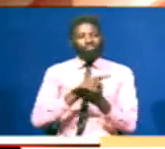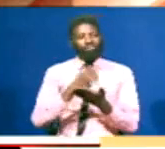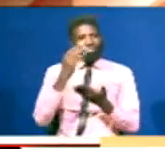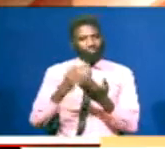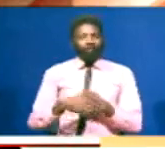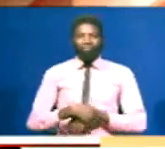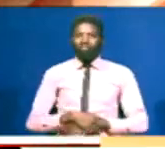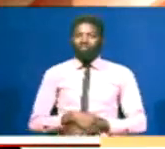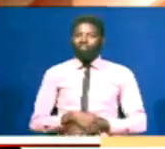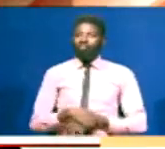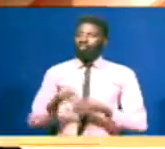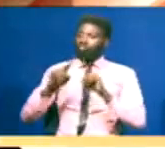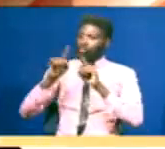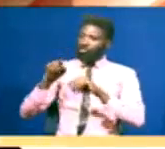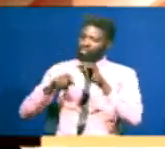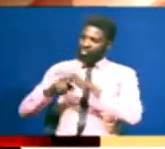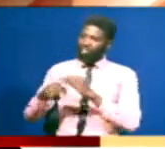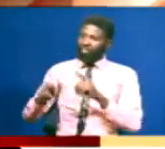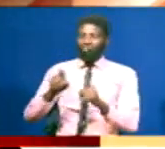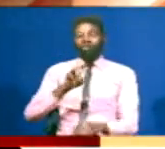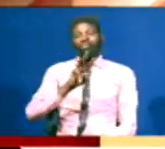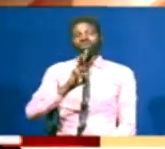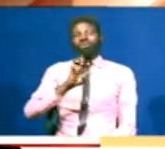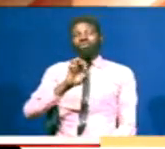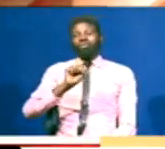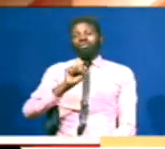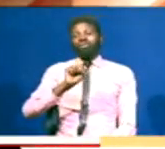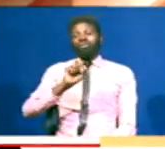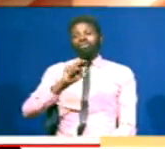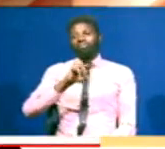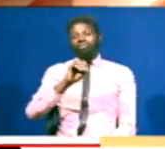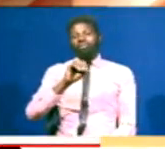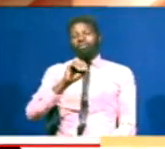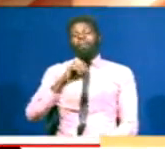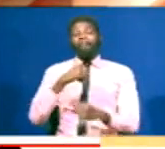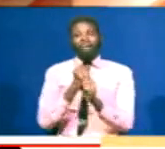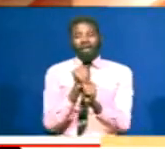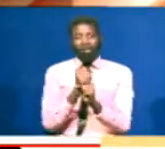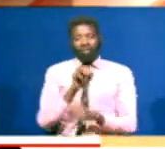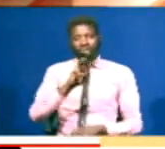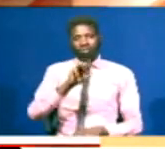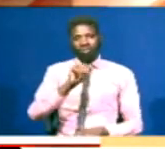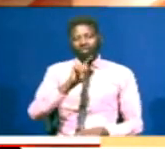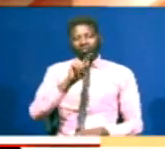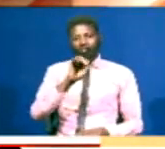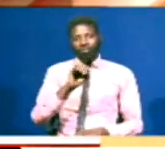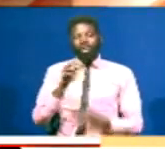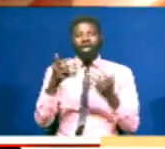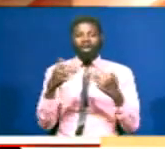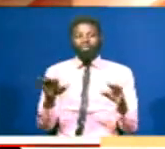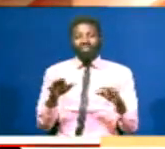An own goal by Kelvin Wesonga in the first half sentenced Wazito to their third straight loss, while stretching AFC Leopards' unbeaten run